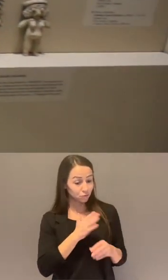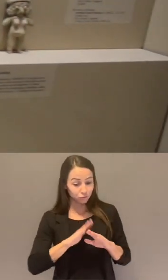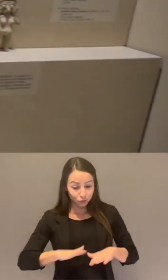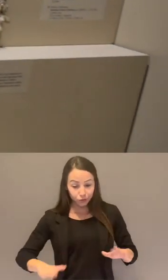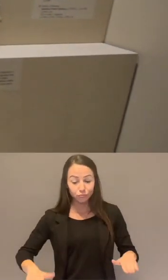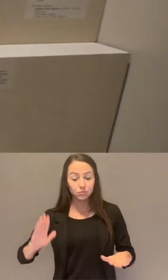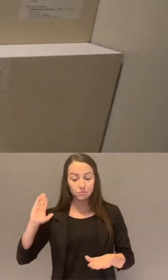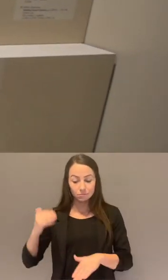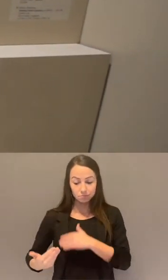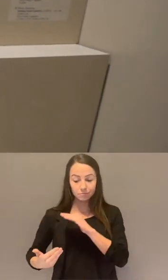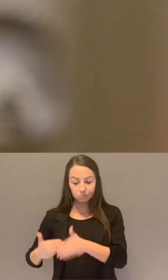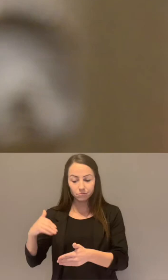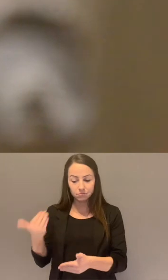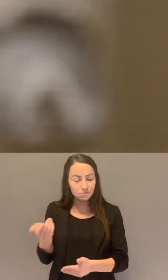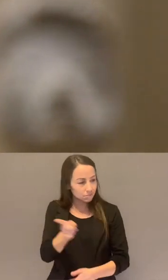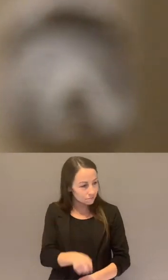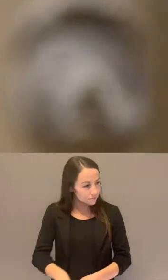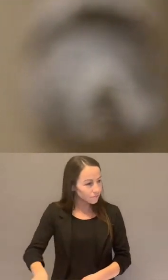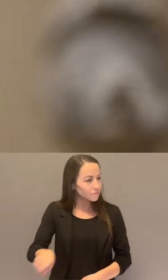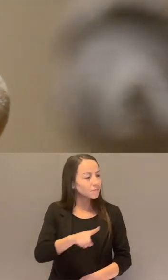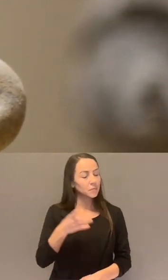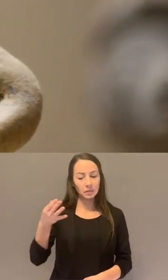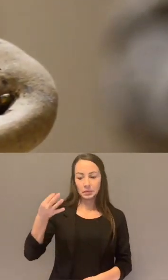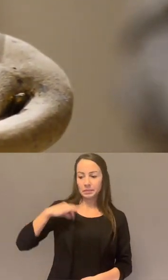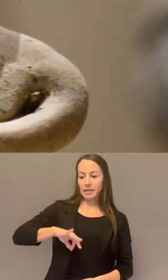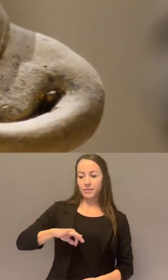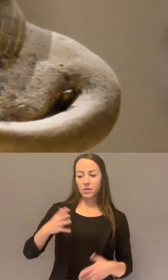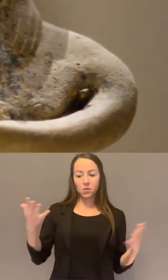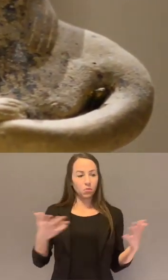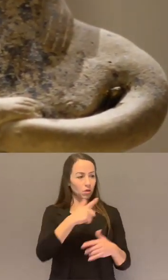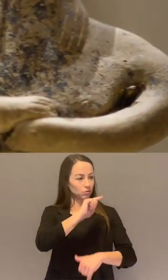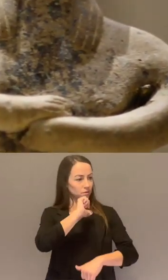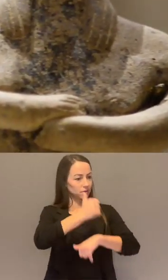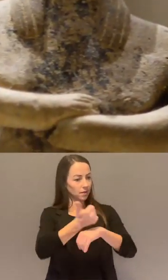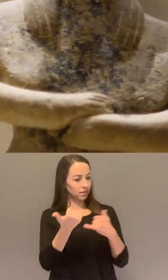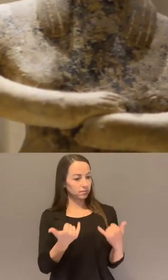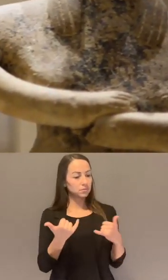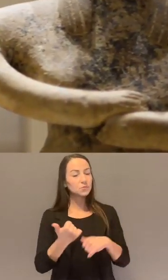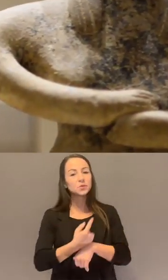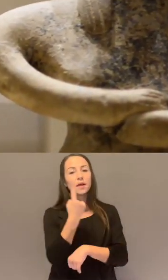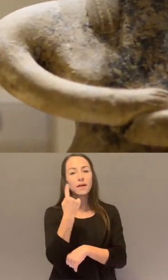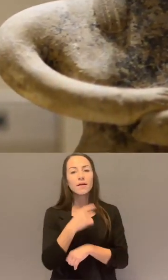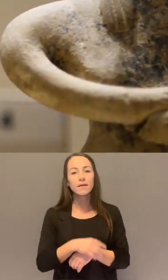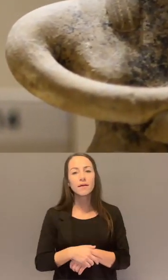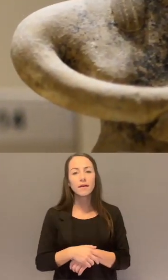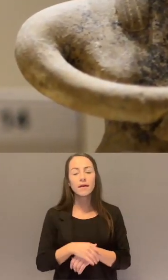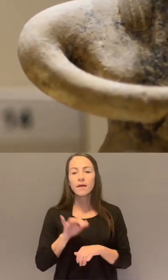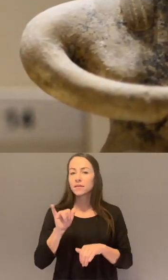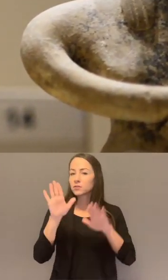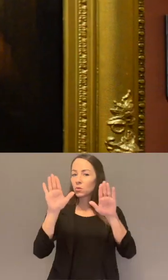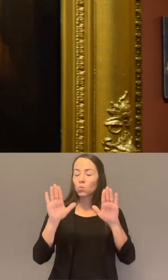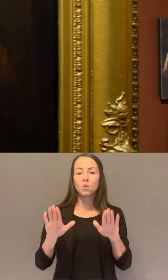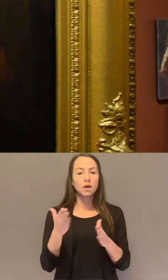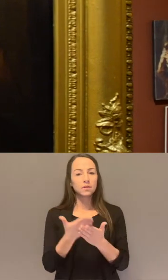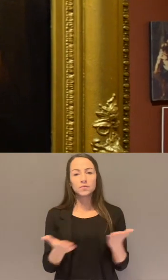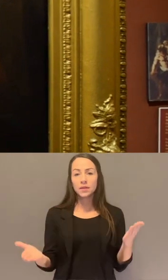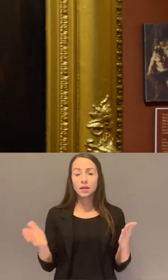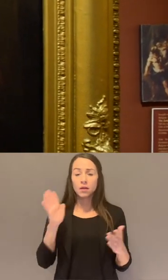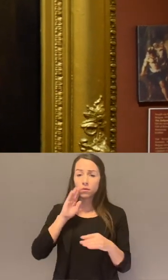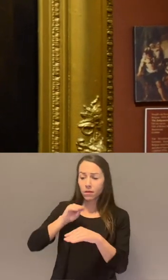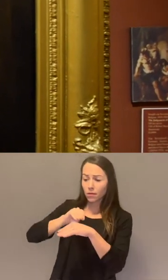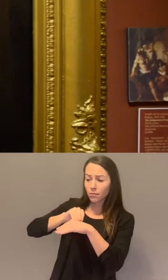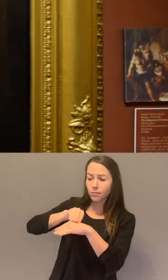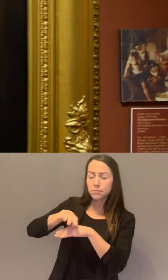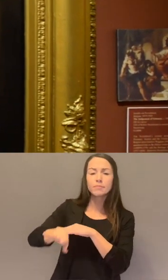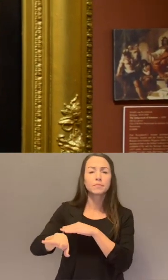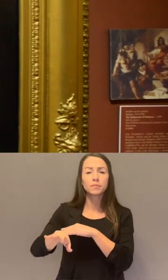and grandchildren and their children are all going to benefit from what you are doing today. This is a wonderful thing that's